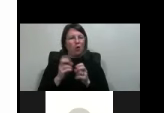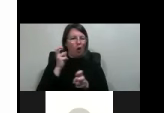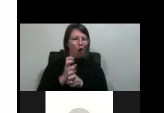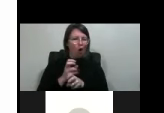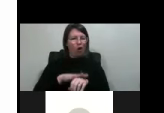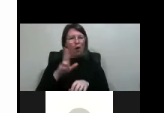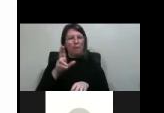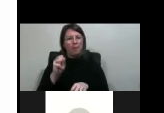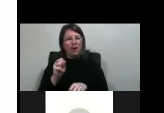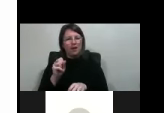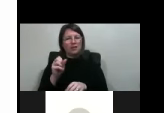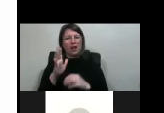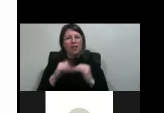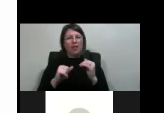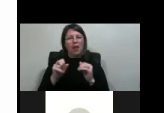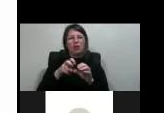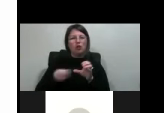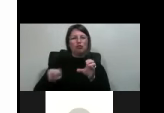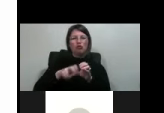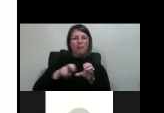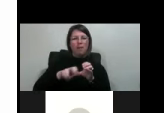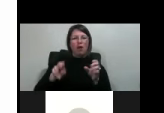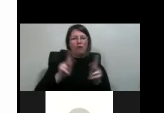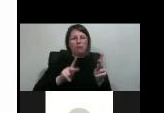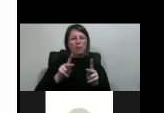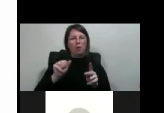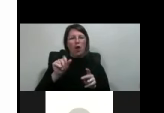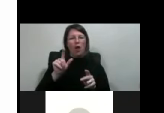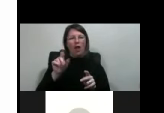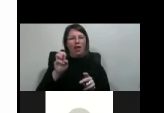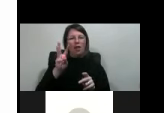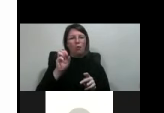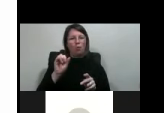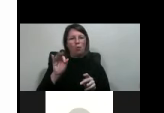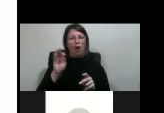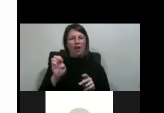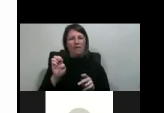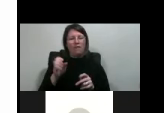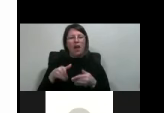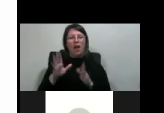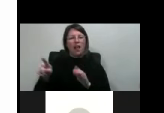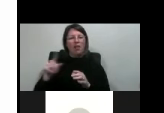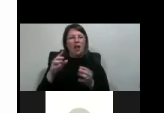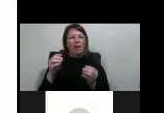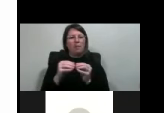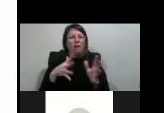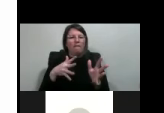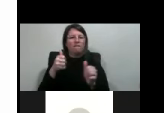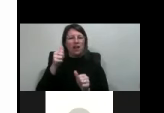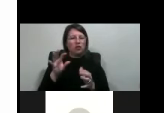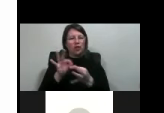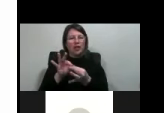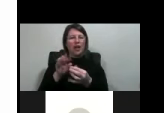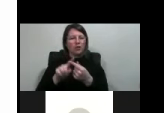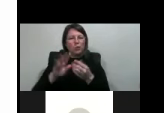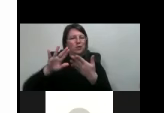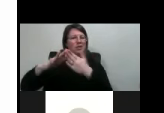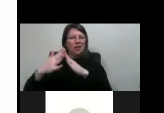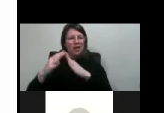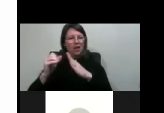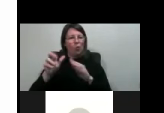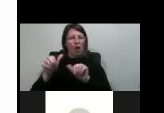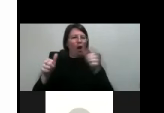say, dropping passengers off at Alewife, allowing them potentially a faster connection into the city or wherever else they might be